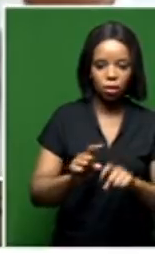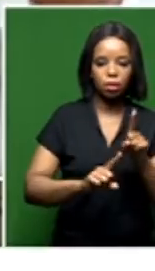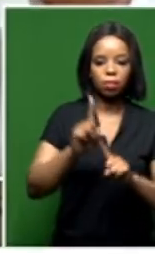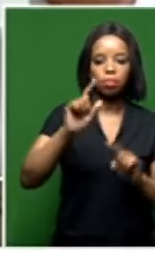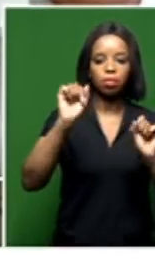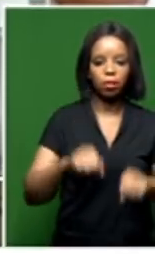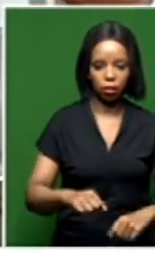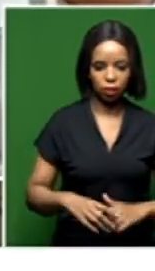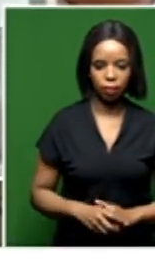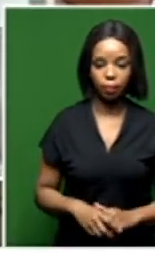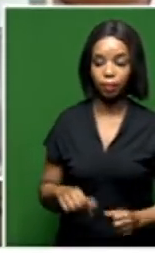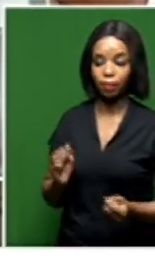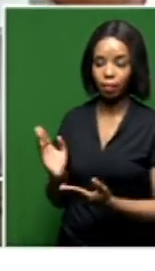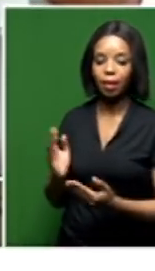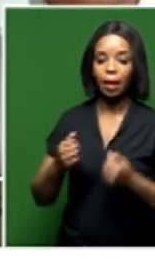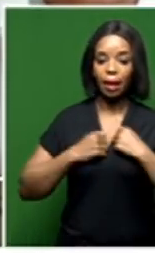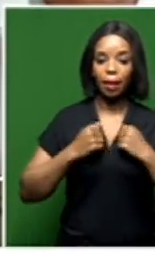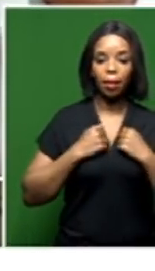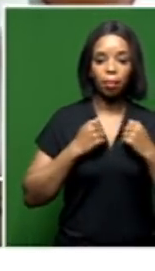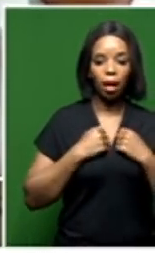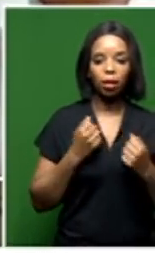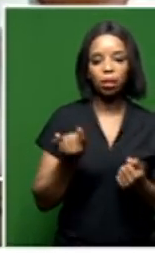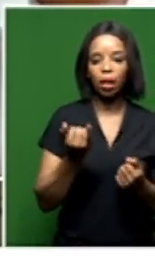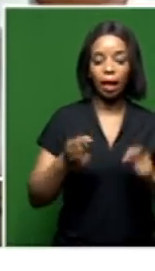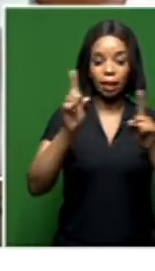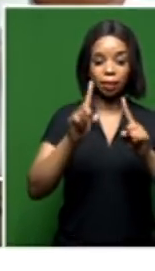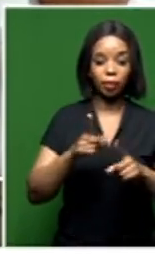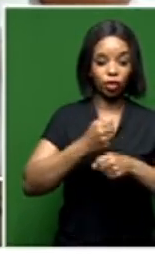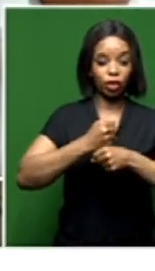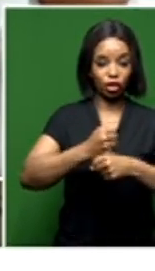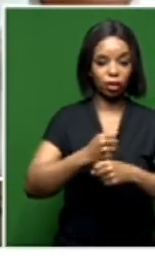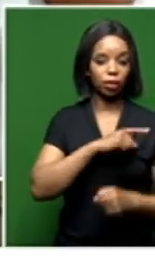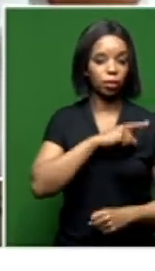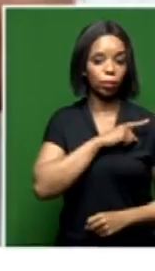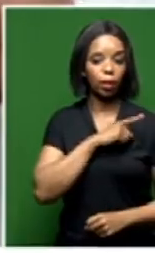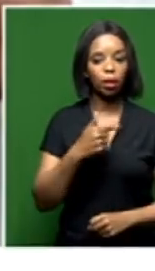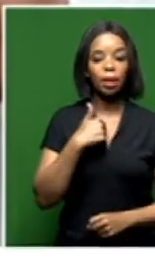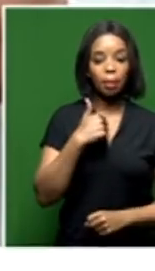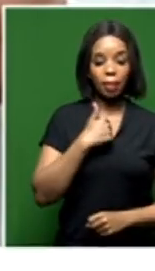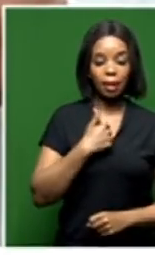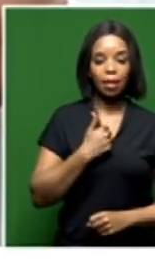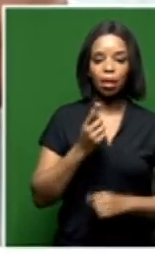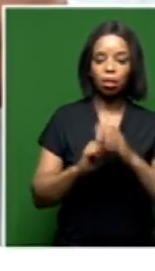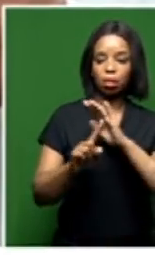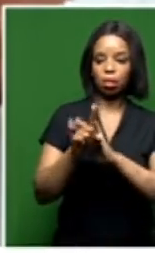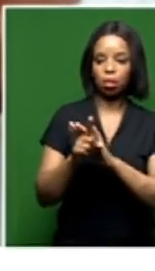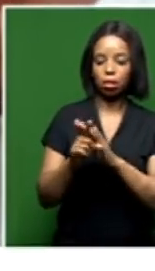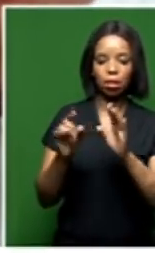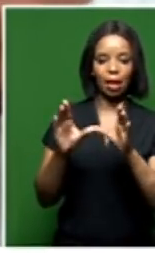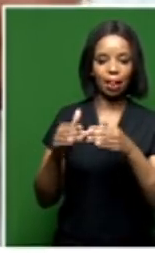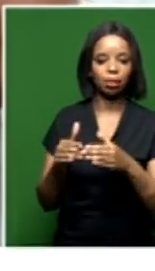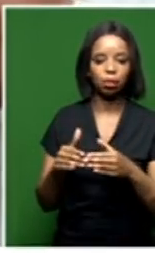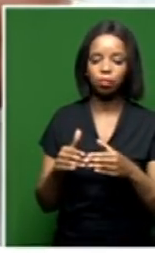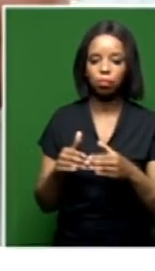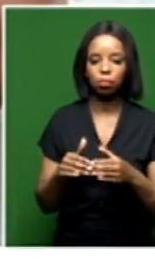Mine was, I got very special treatment from all the teachers, especially because I didn't attend most of the classes. But they were very